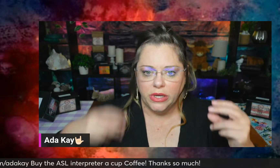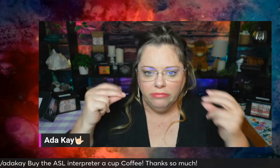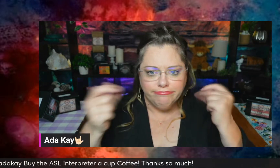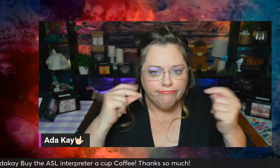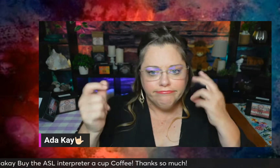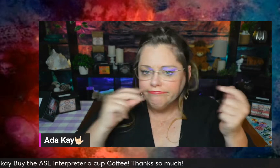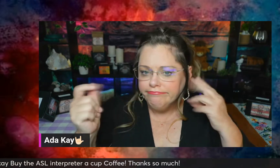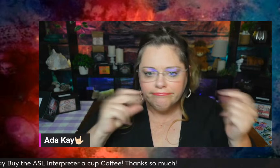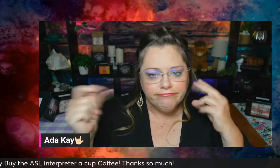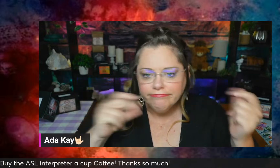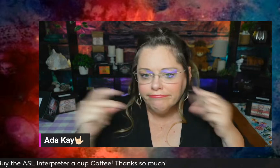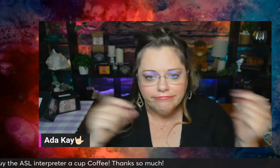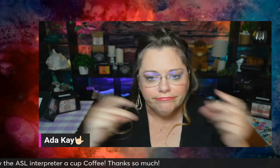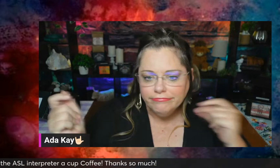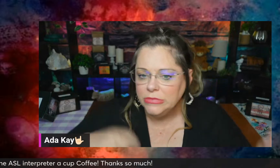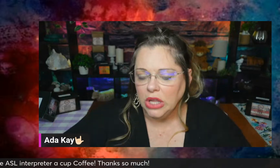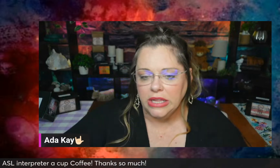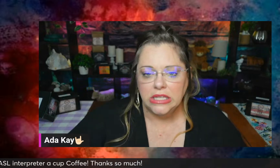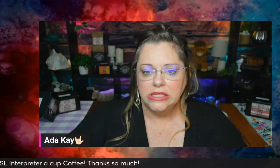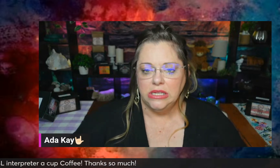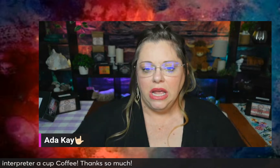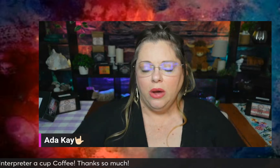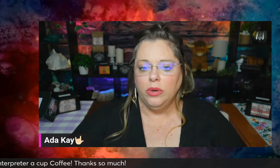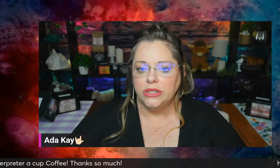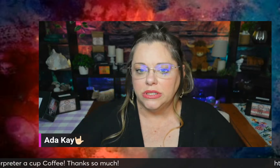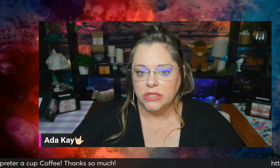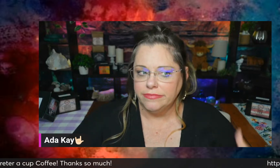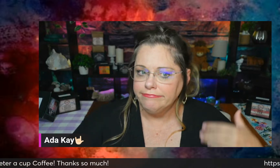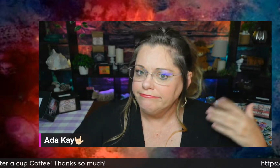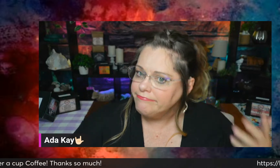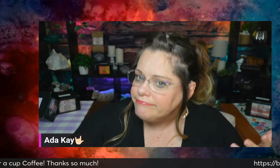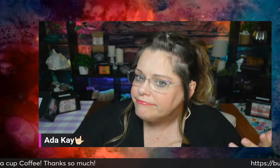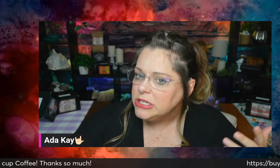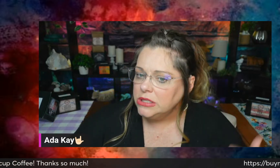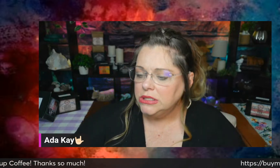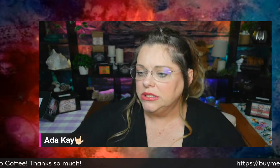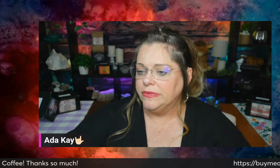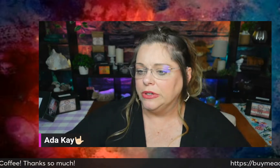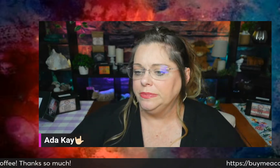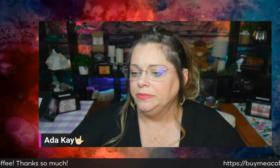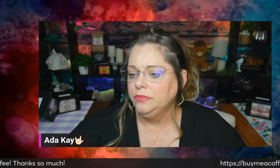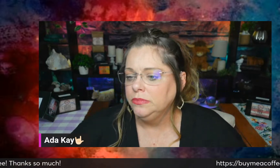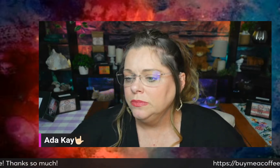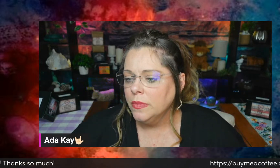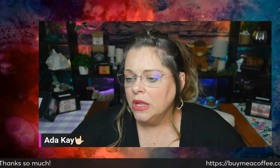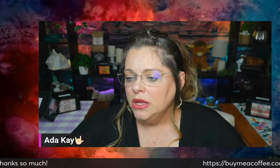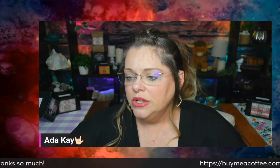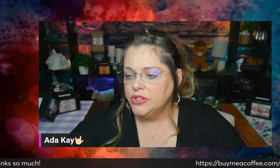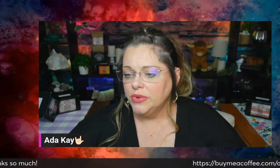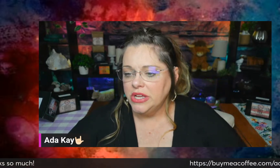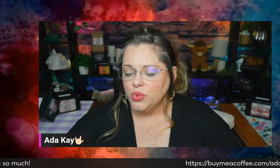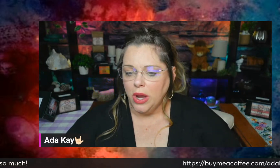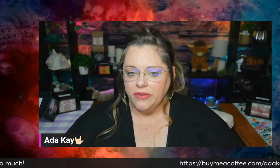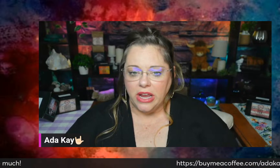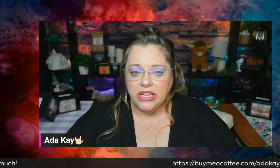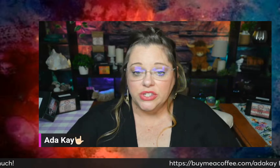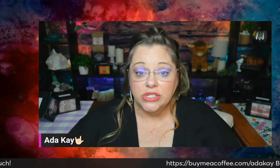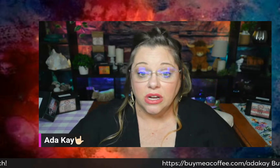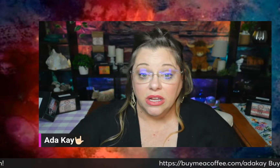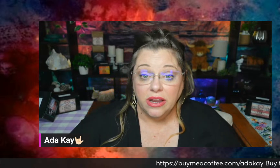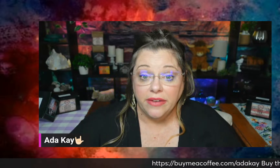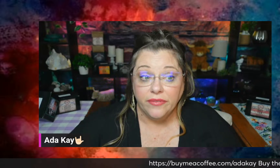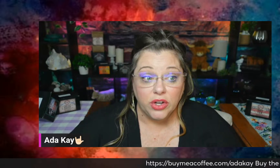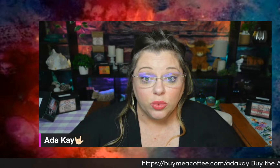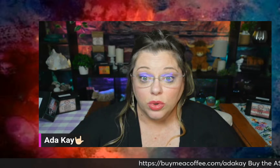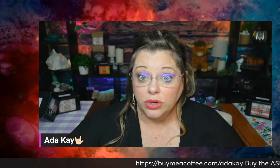used to be like this and now it's a little different. So that's why if I get